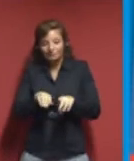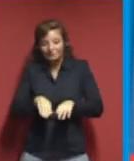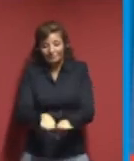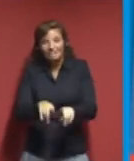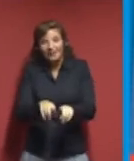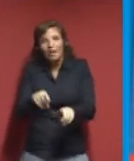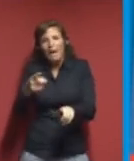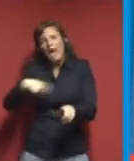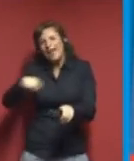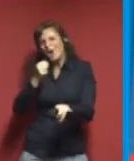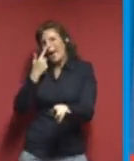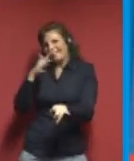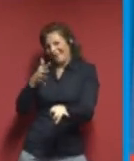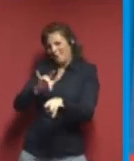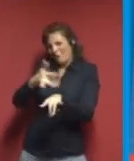in the magazine.